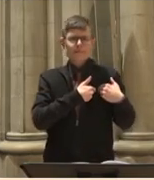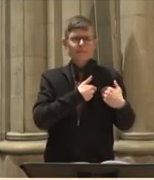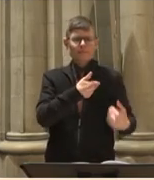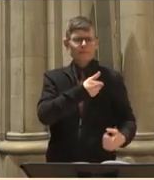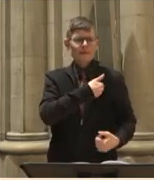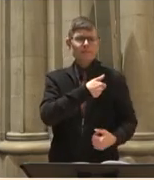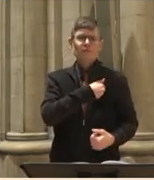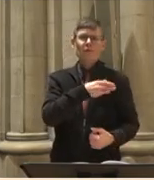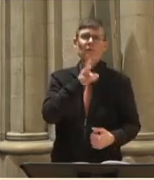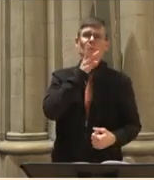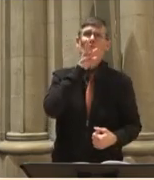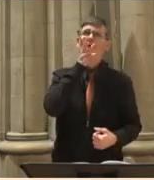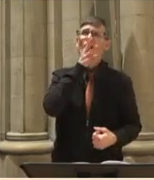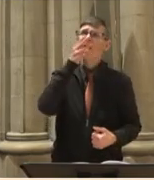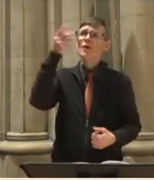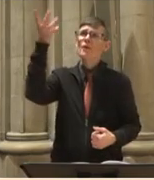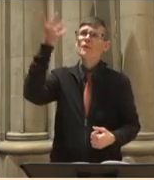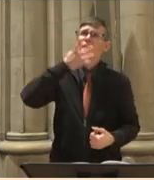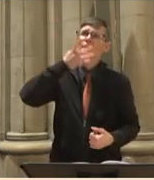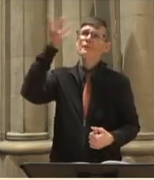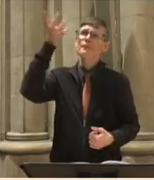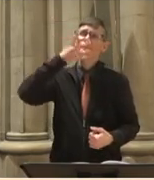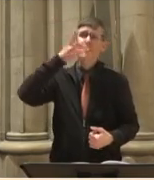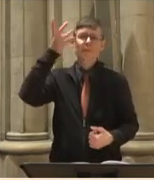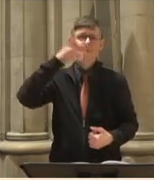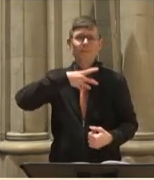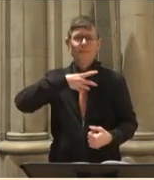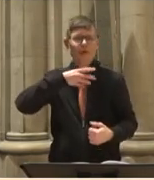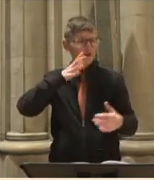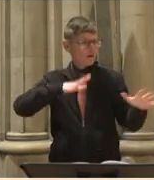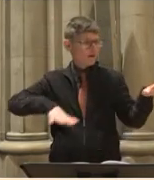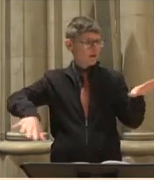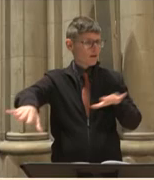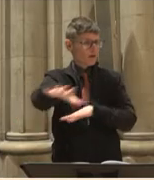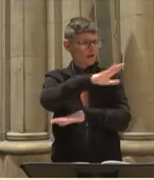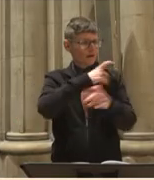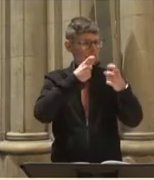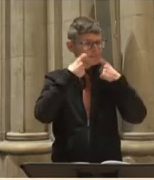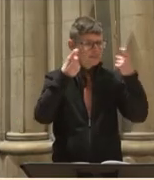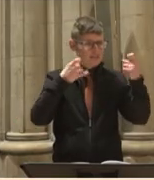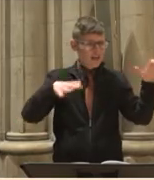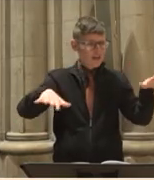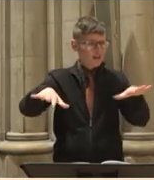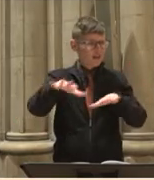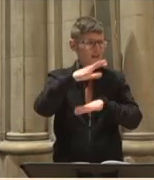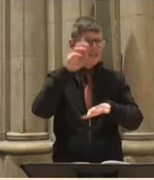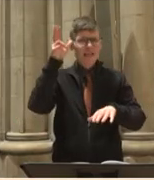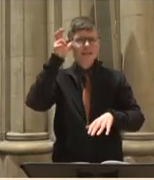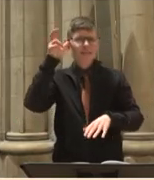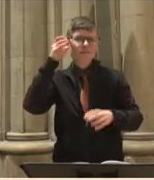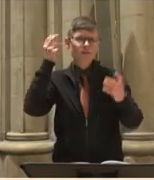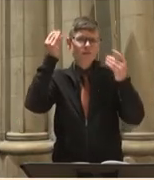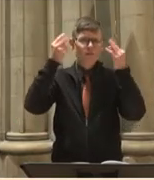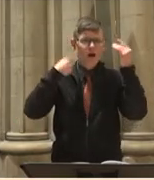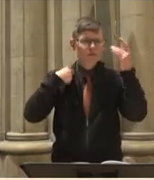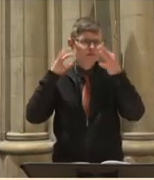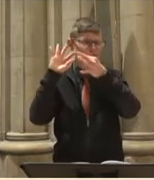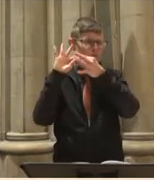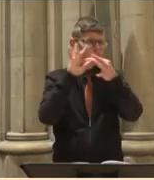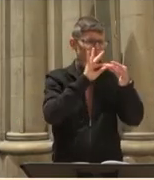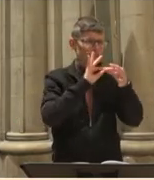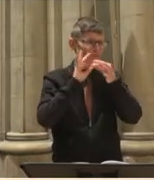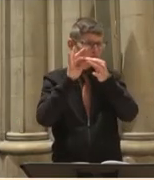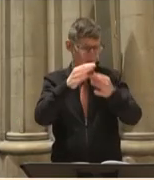on high, a world of sin around me, while evil thoughts did bind me. Moist